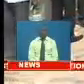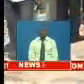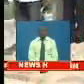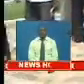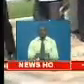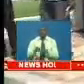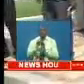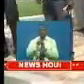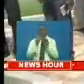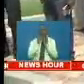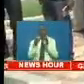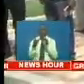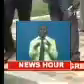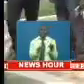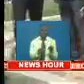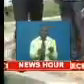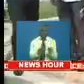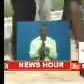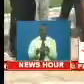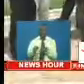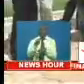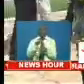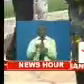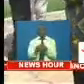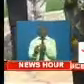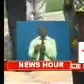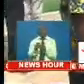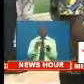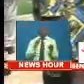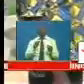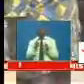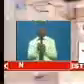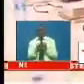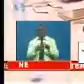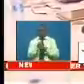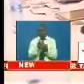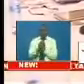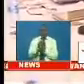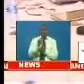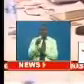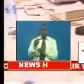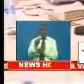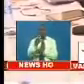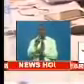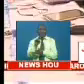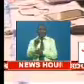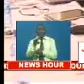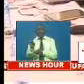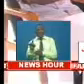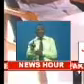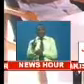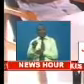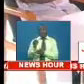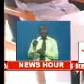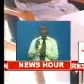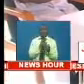The National Peace Council, as a national statutory institution set up by Act 818 of 2011,